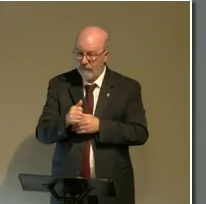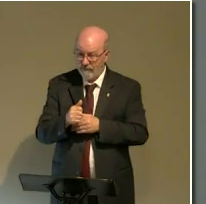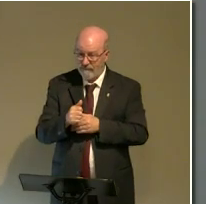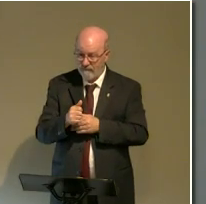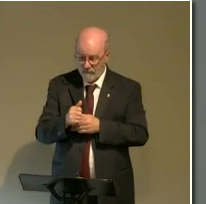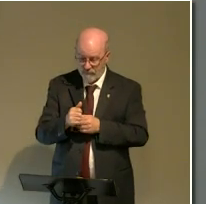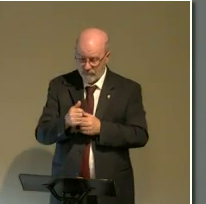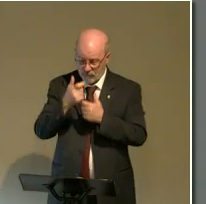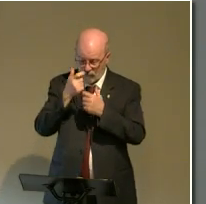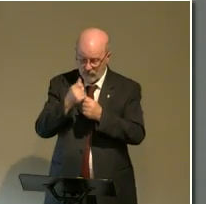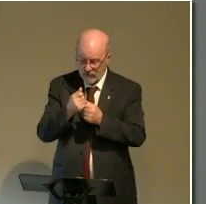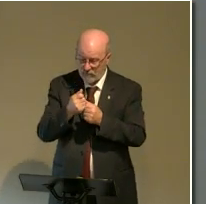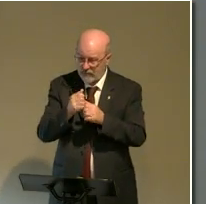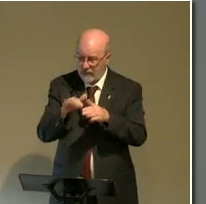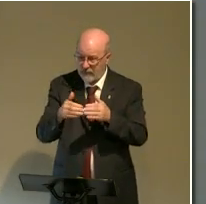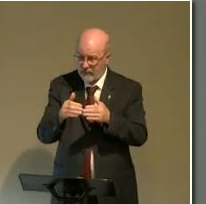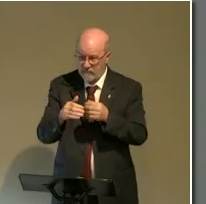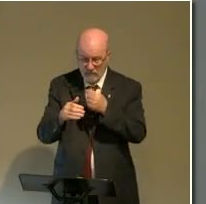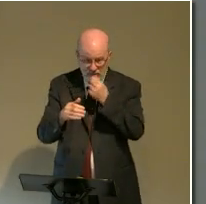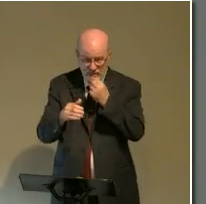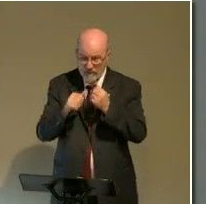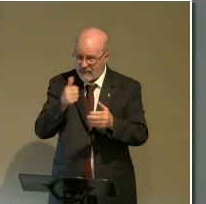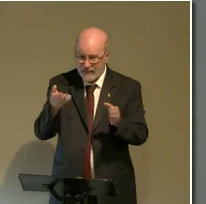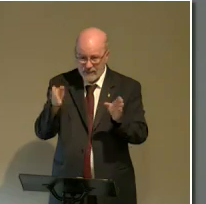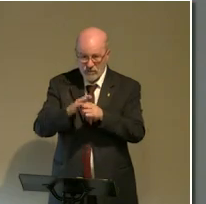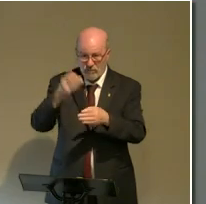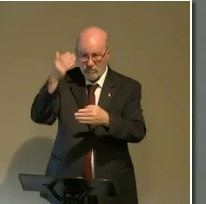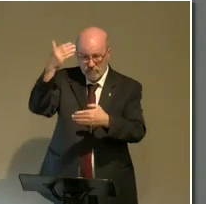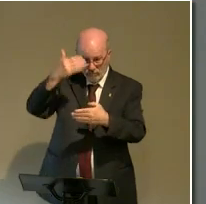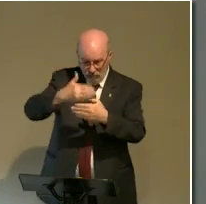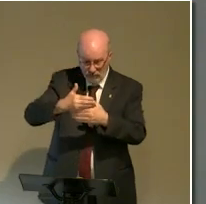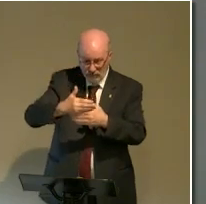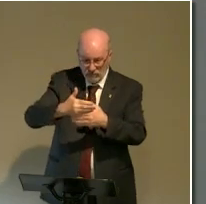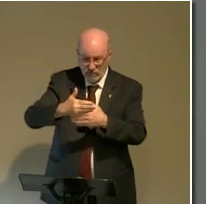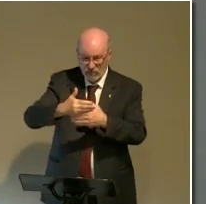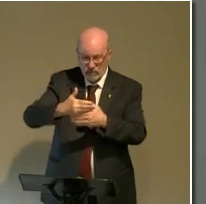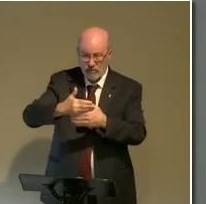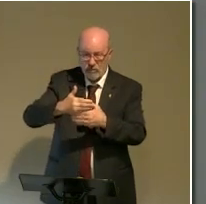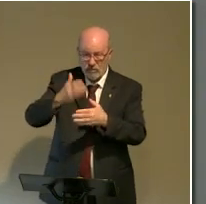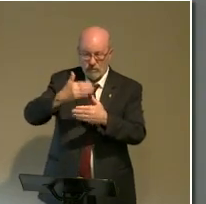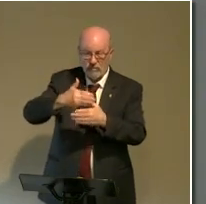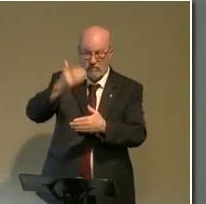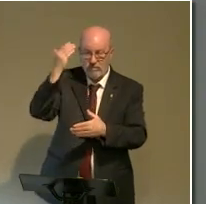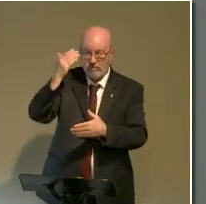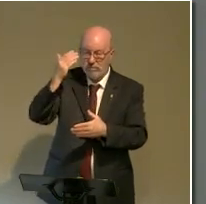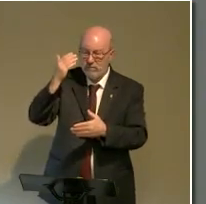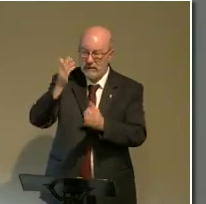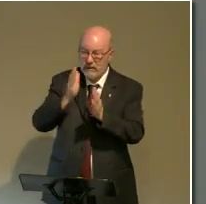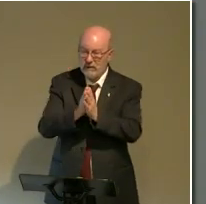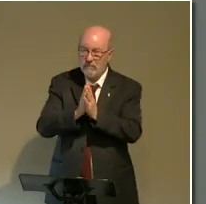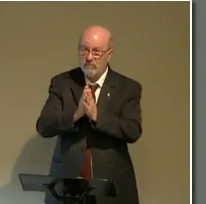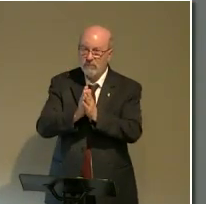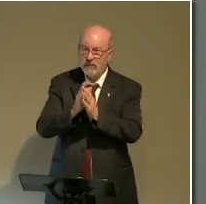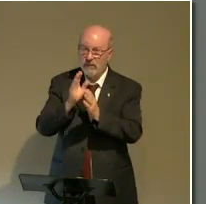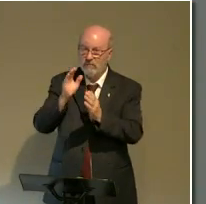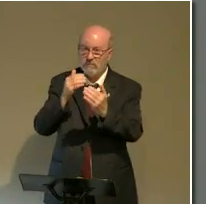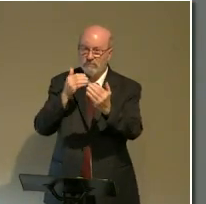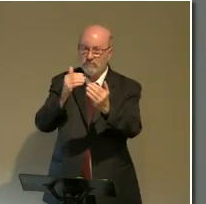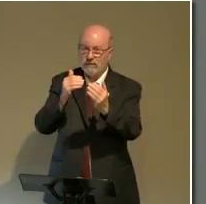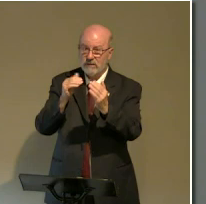it's so interesting how he did it. He didn't even close his windows, so I'm assuming the windows are already open, and he's praying towards